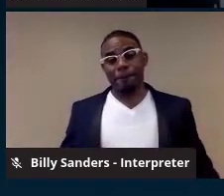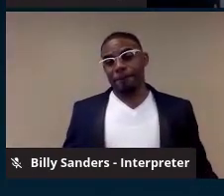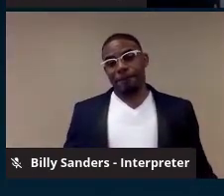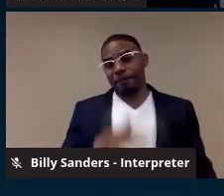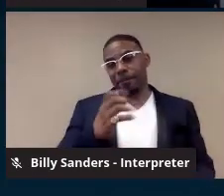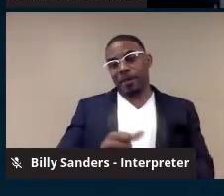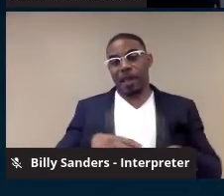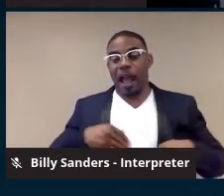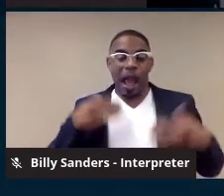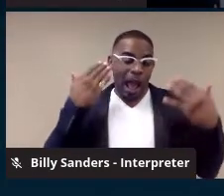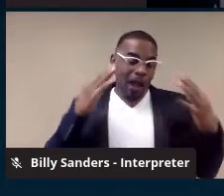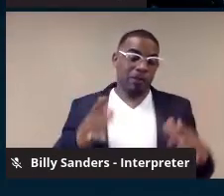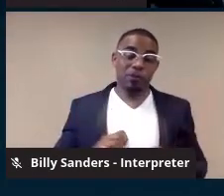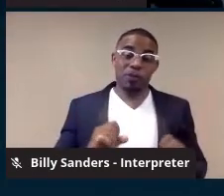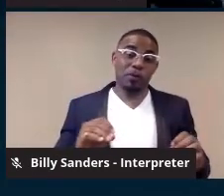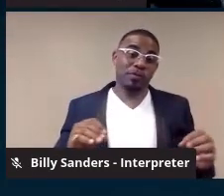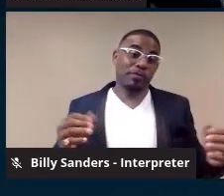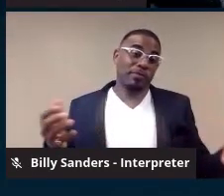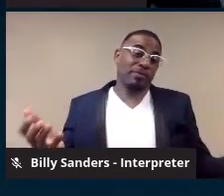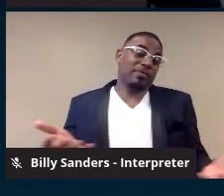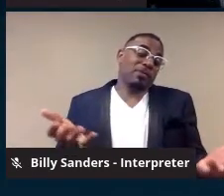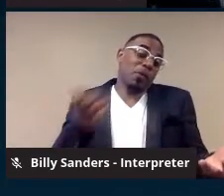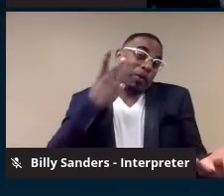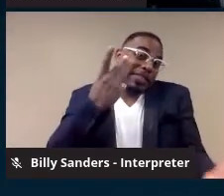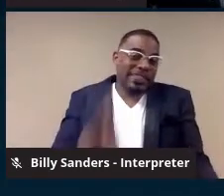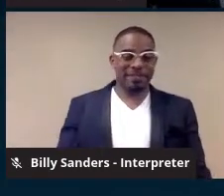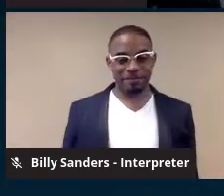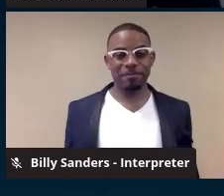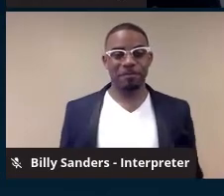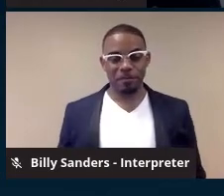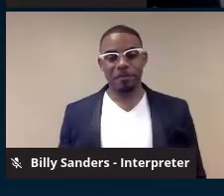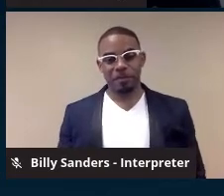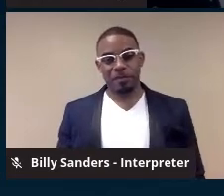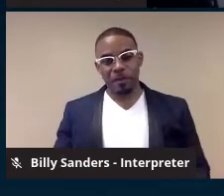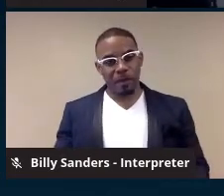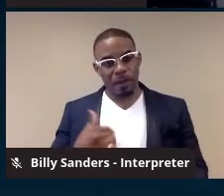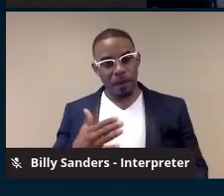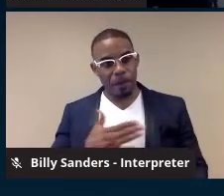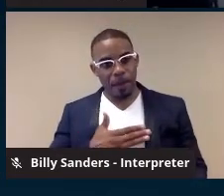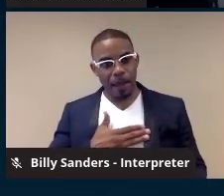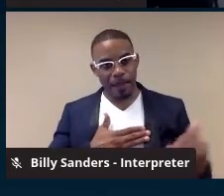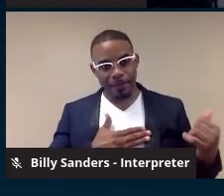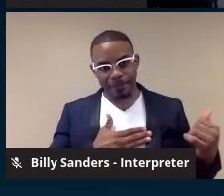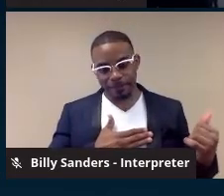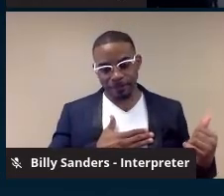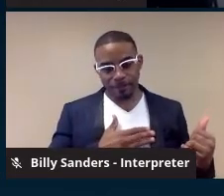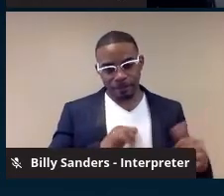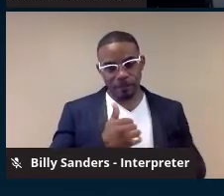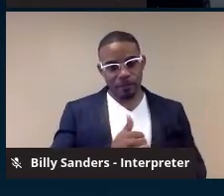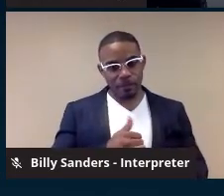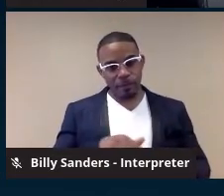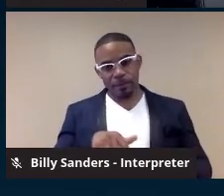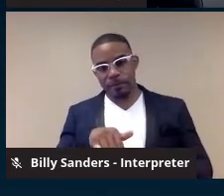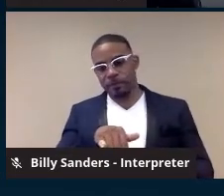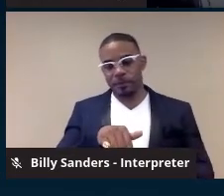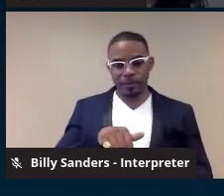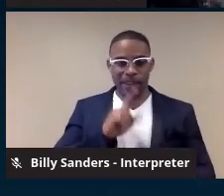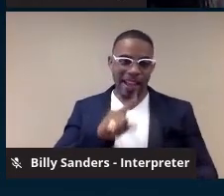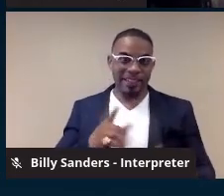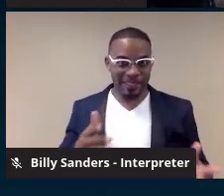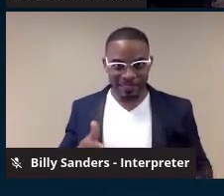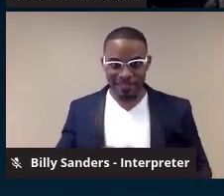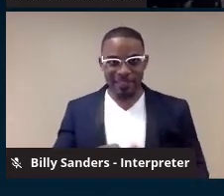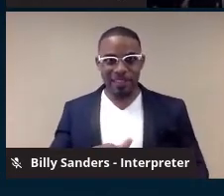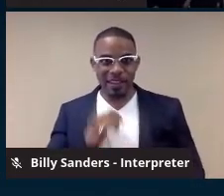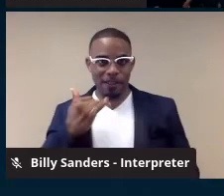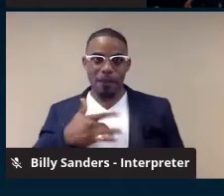adopted. So we'll see. But is my sitting on the fence answer. But it'd be really